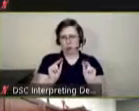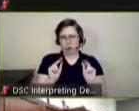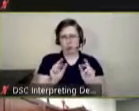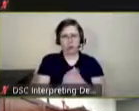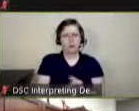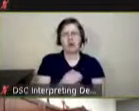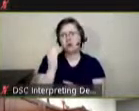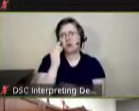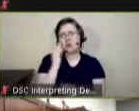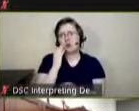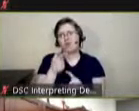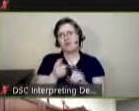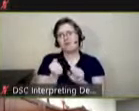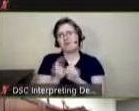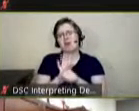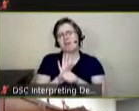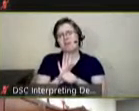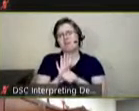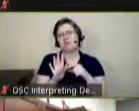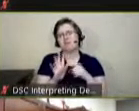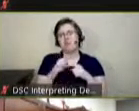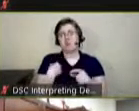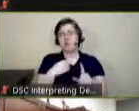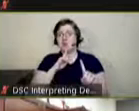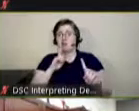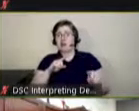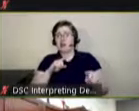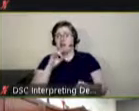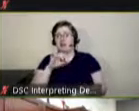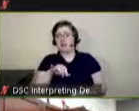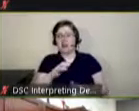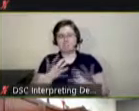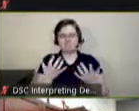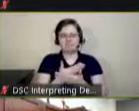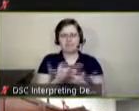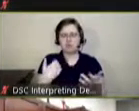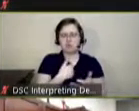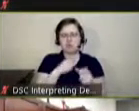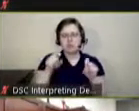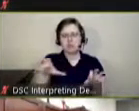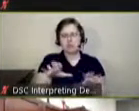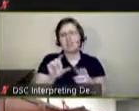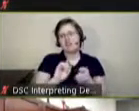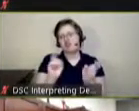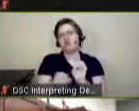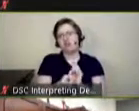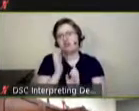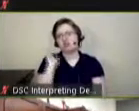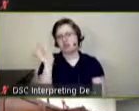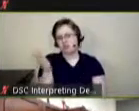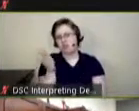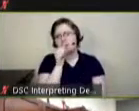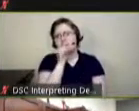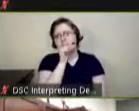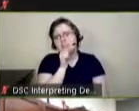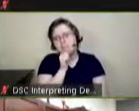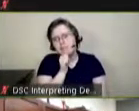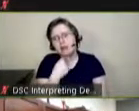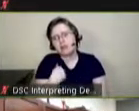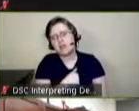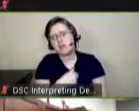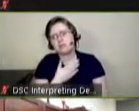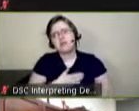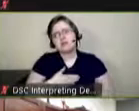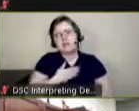know from COVID and how we're responding to COVID and things that we have to do, it does change. So bear with all of us as we